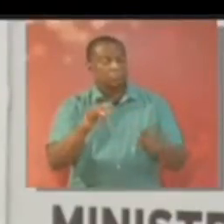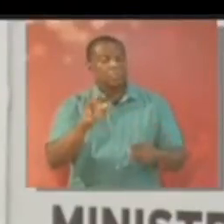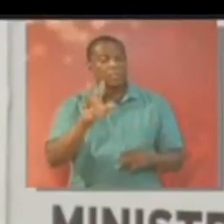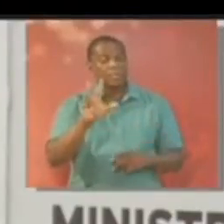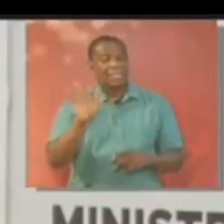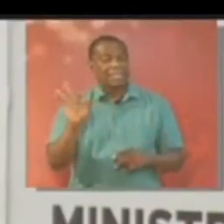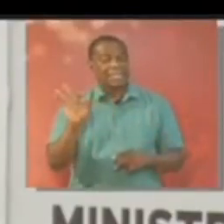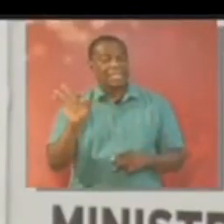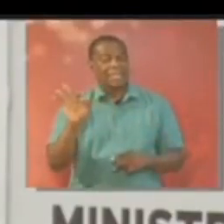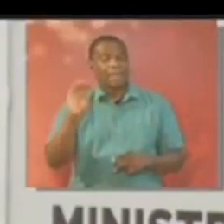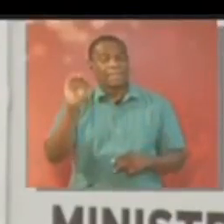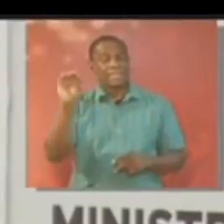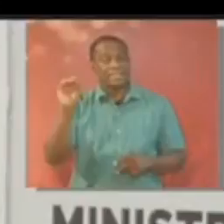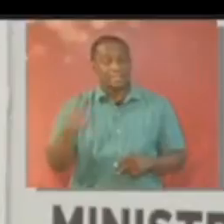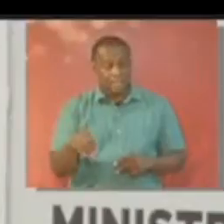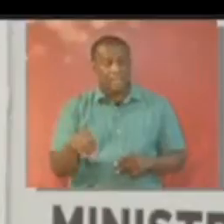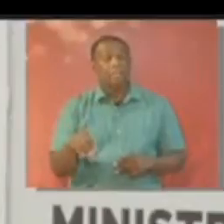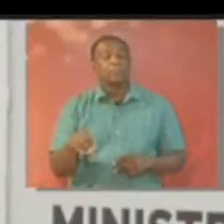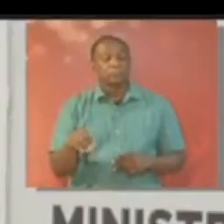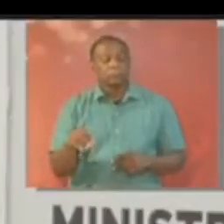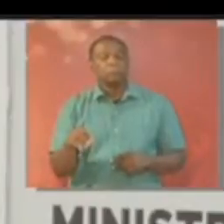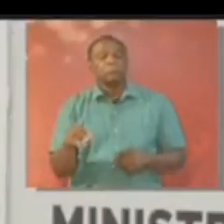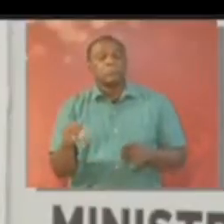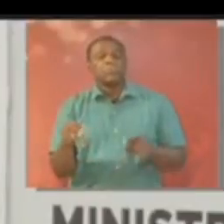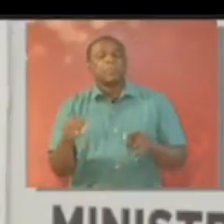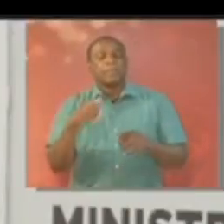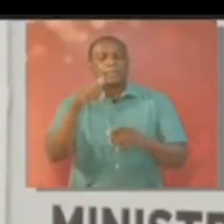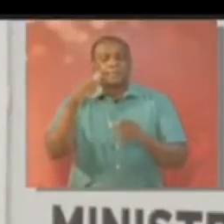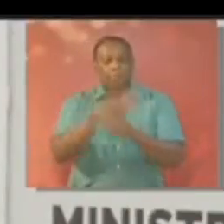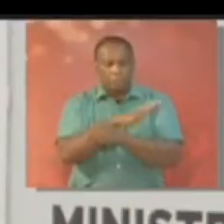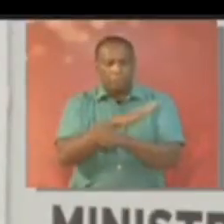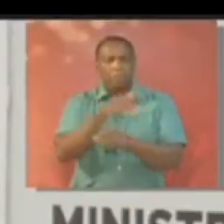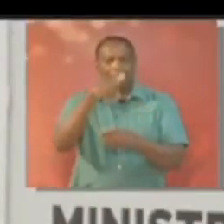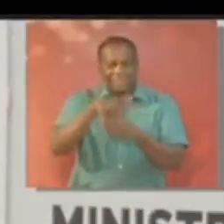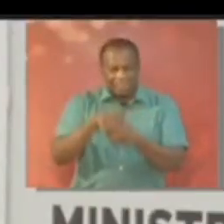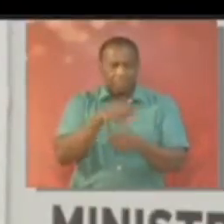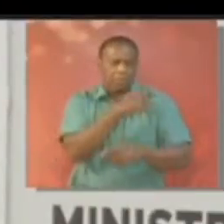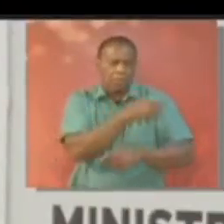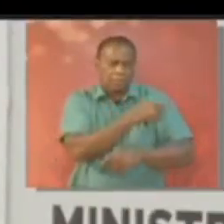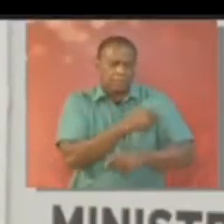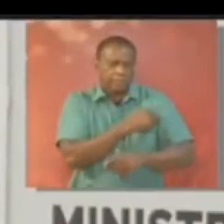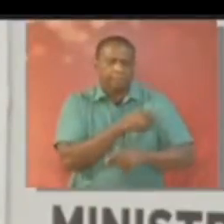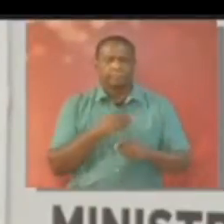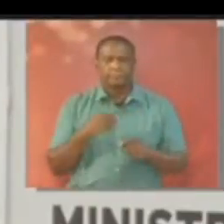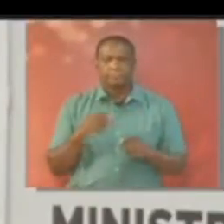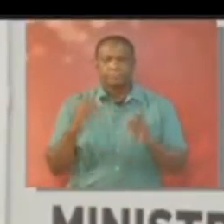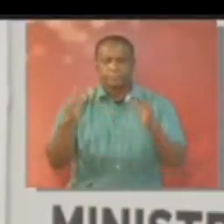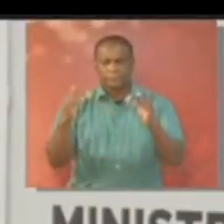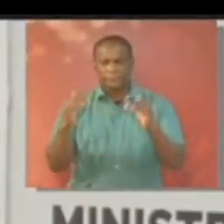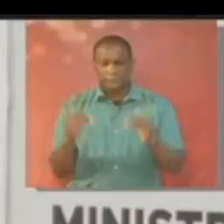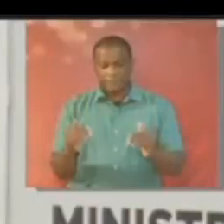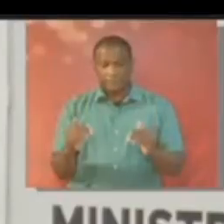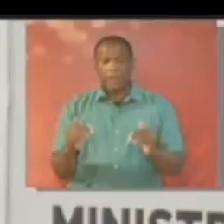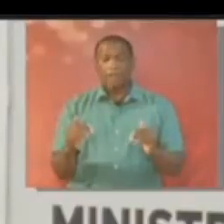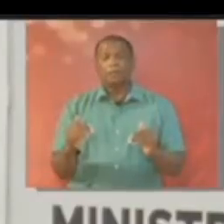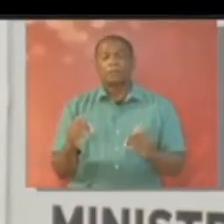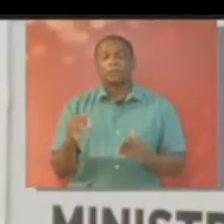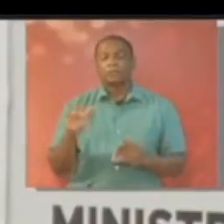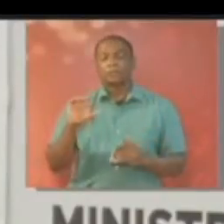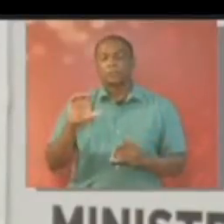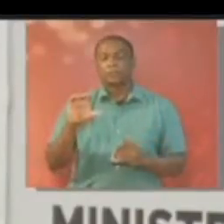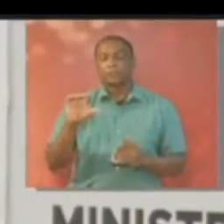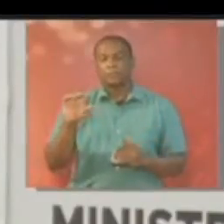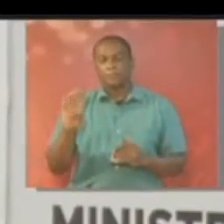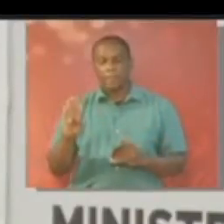the occupancy at hospitals at this point in time. With regards to our step down, Claxton Bay, 11, Day Bay, 7,